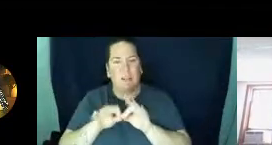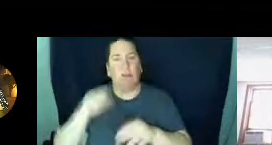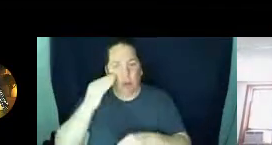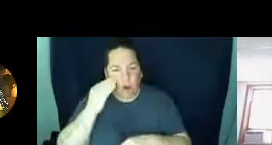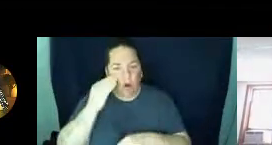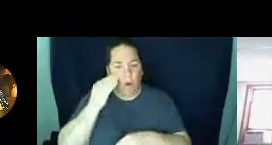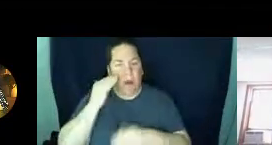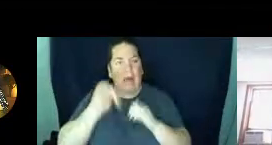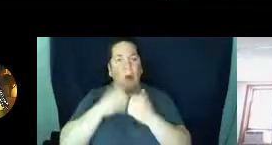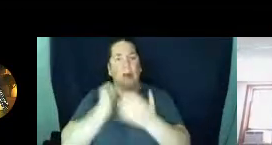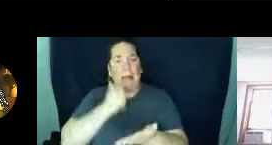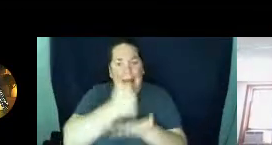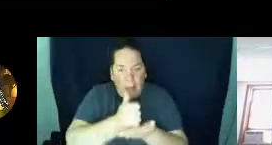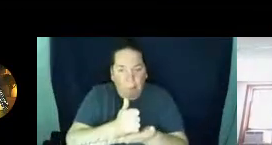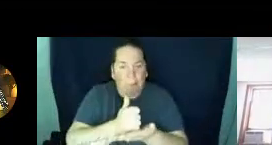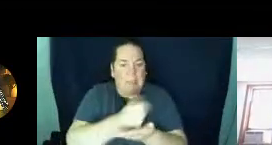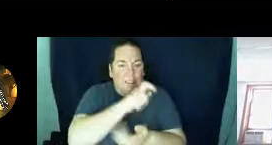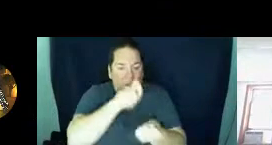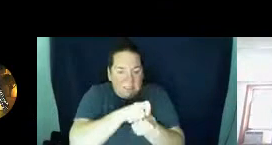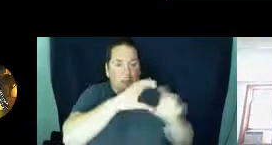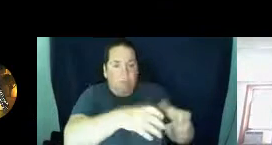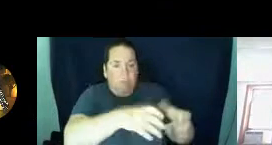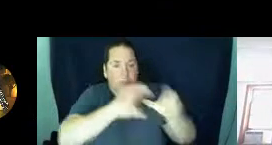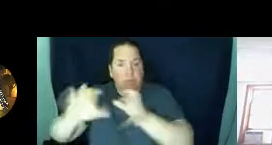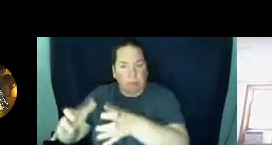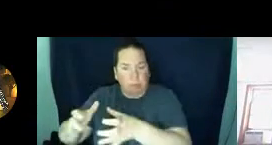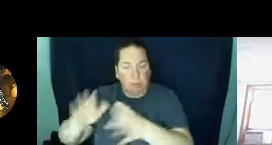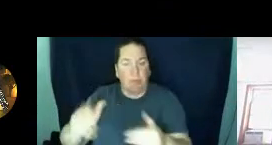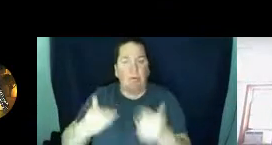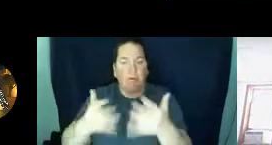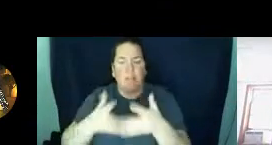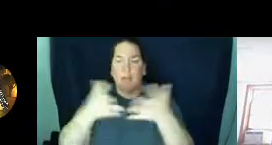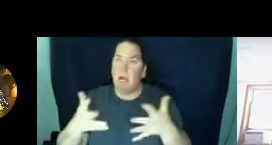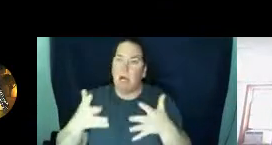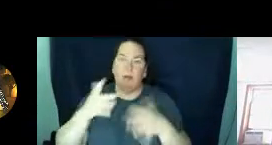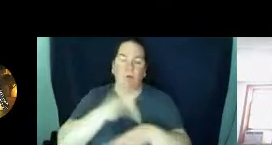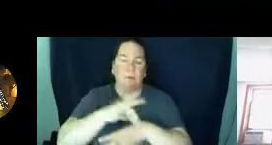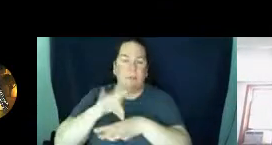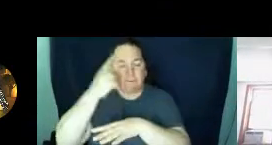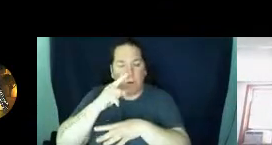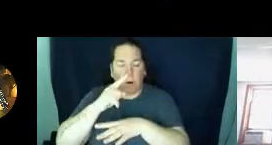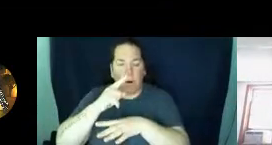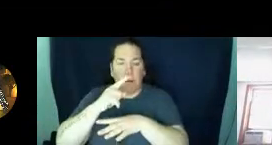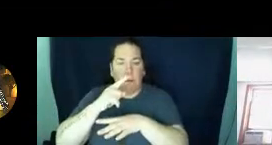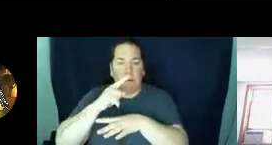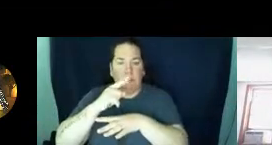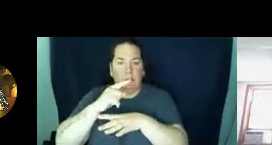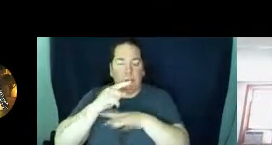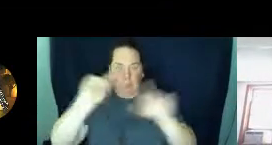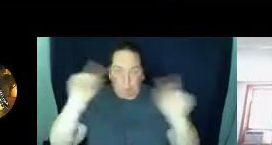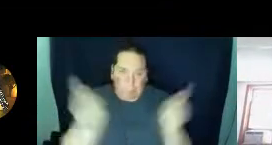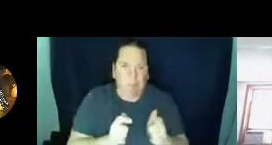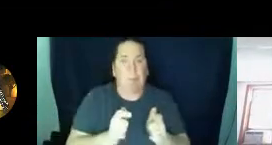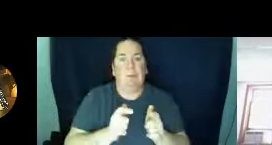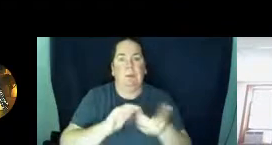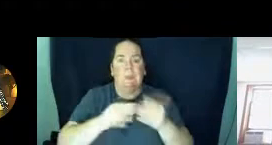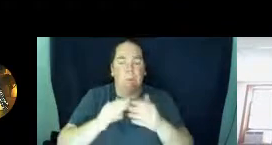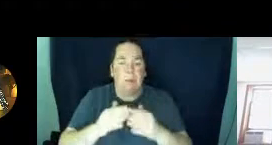helpful data is to providing resources for marginalized communities, obtaining grants for marginalized